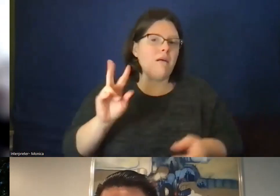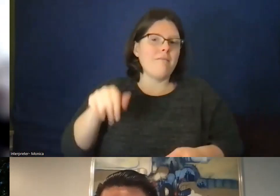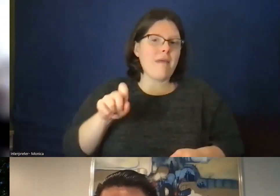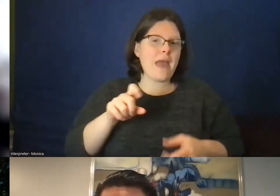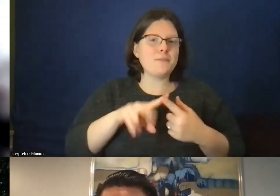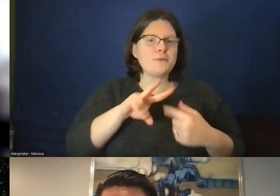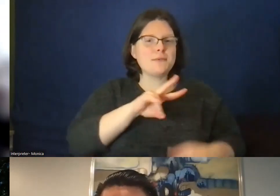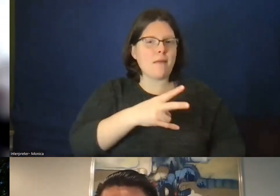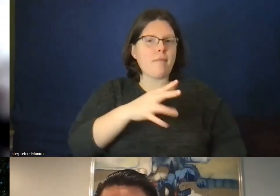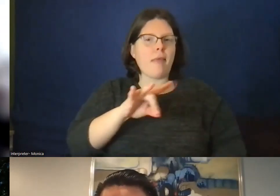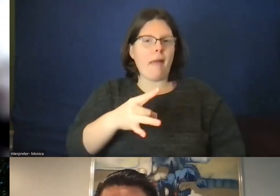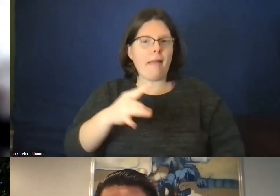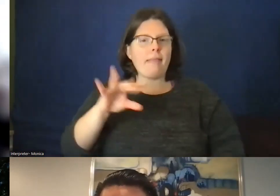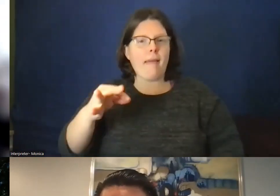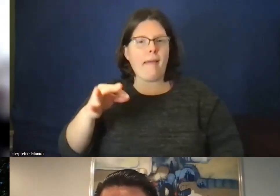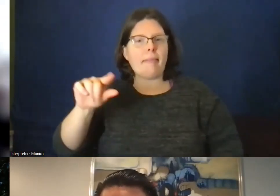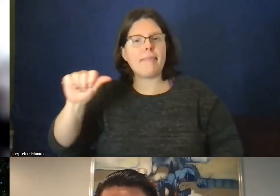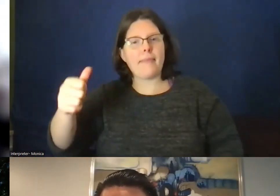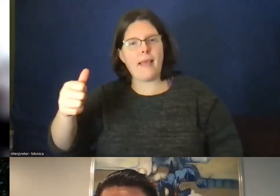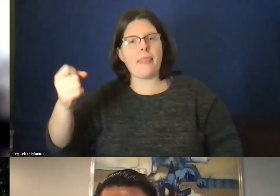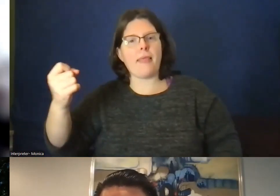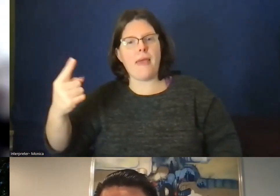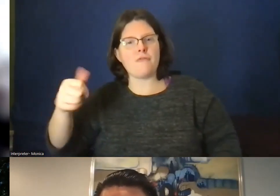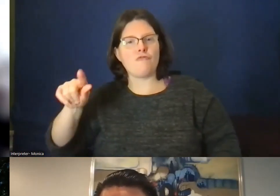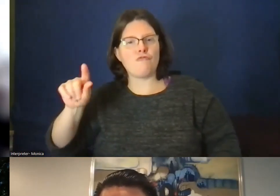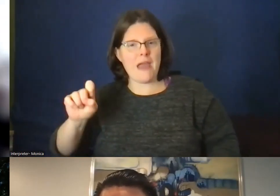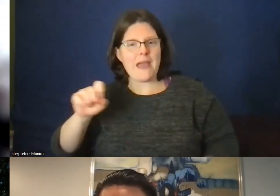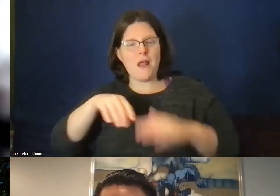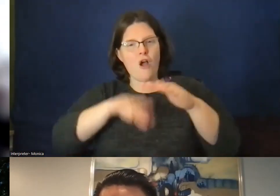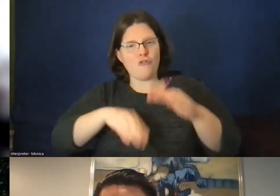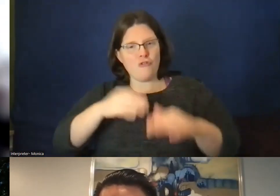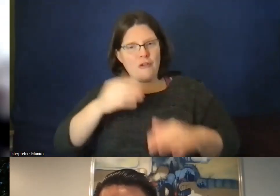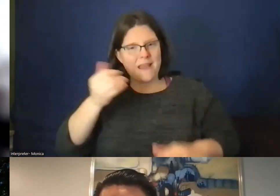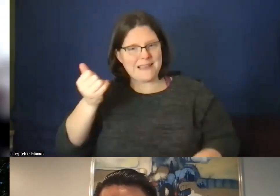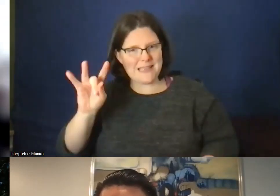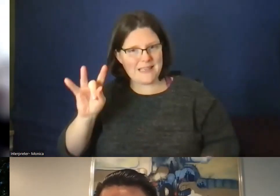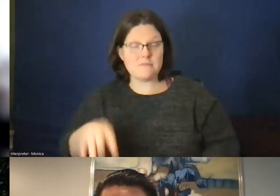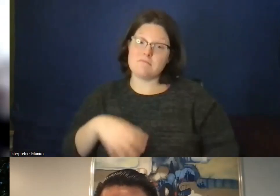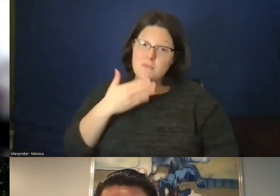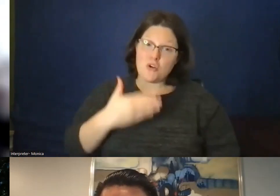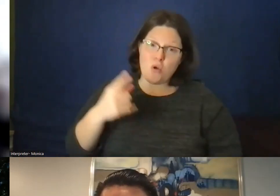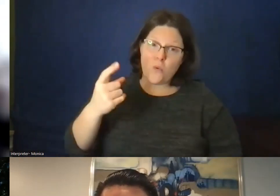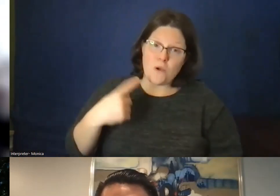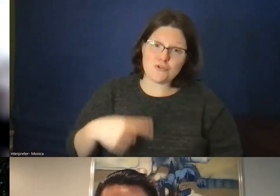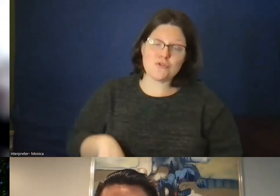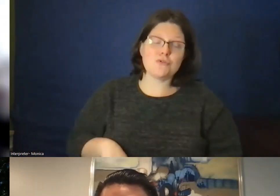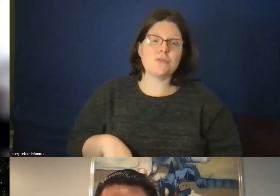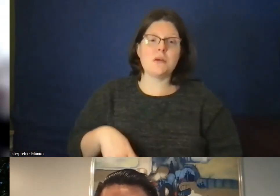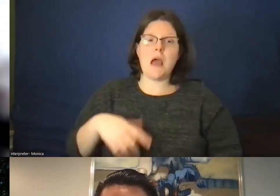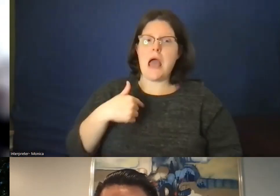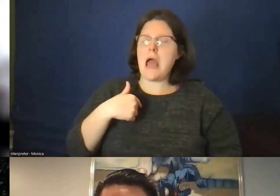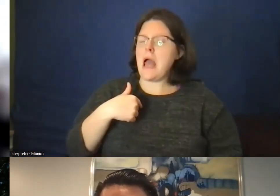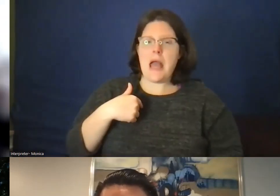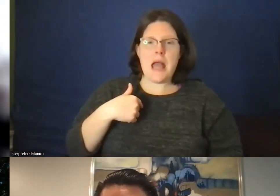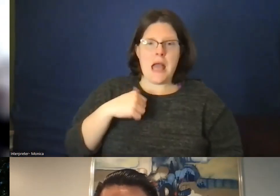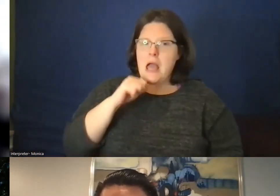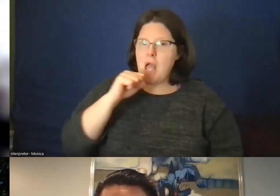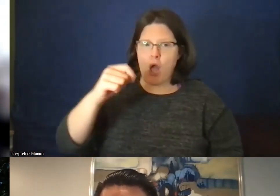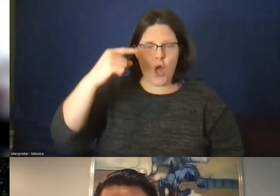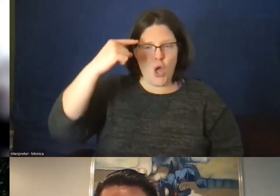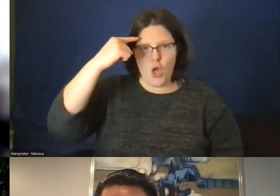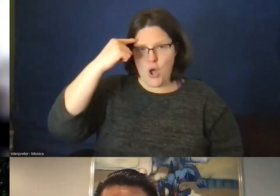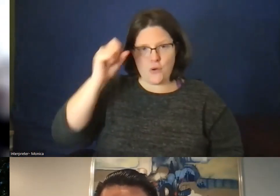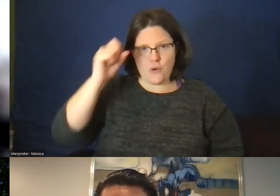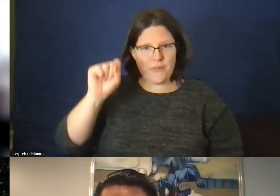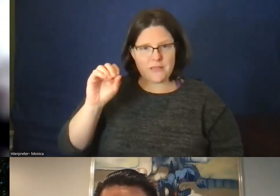8th, 9th, 10th, 11th graders that were under 18. That's a great question. And I don't think that piece